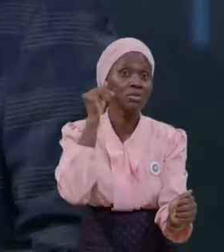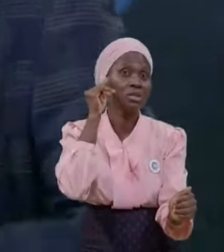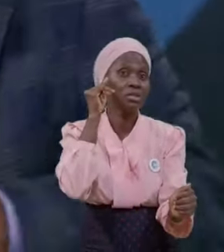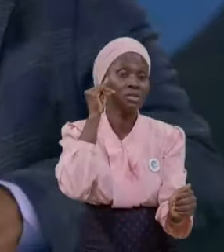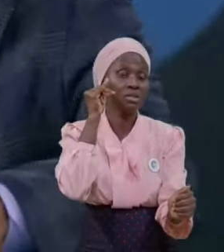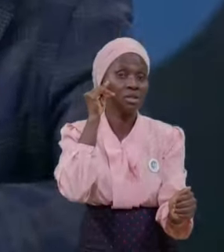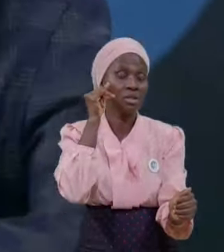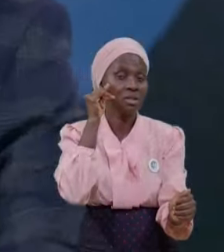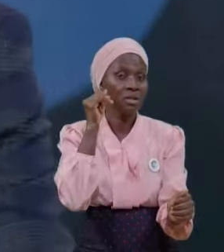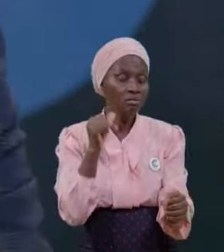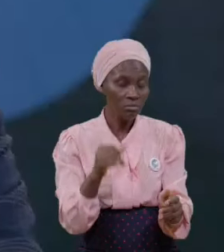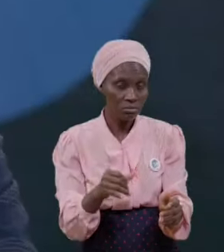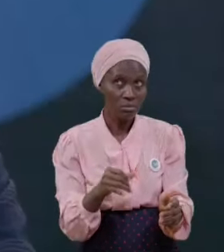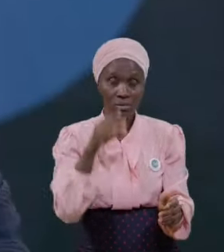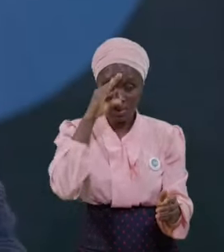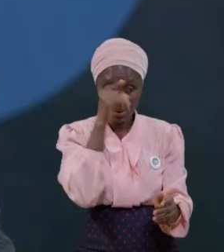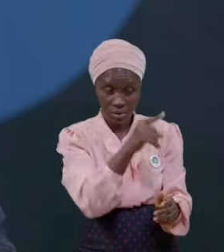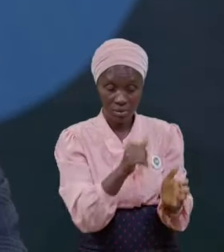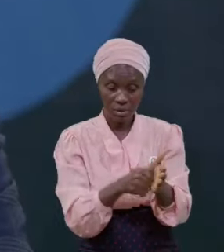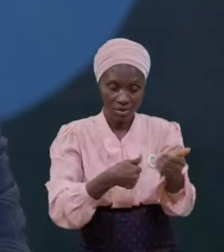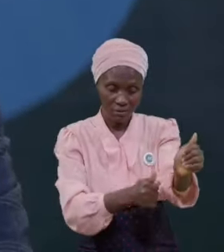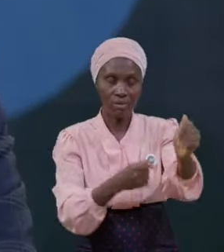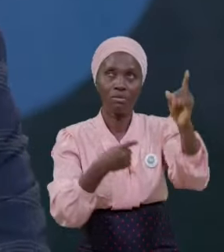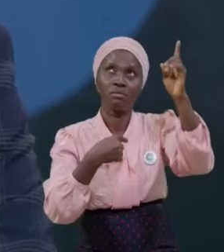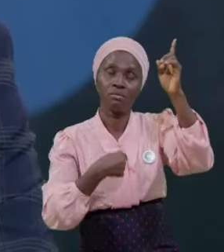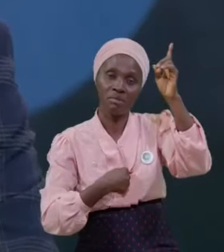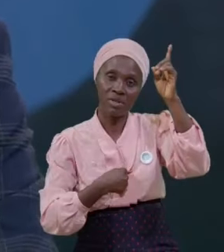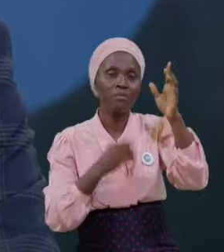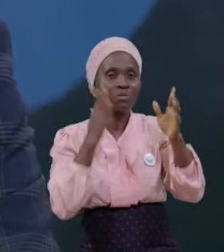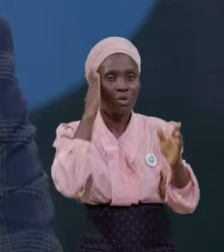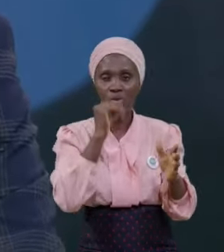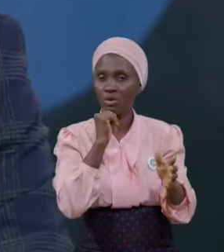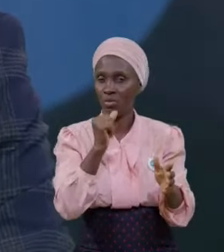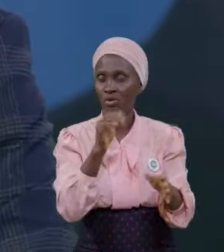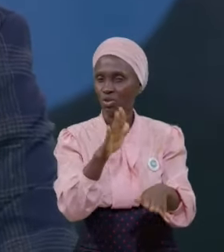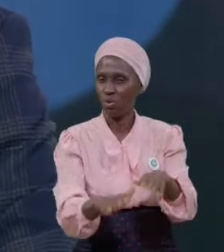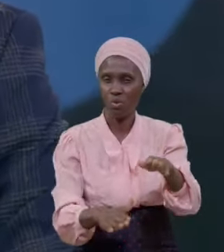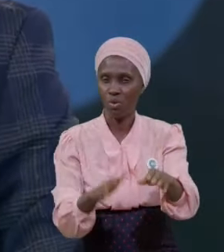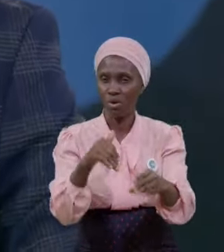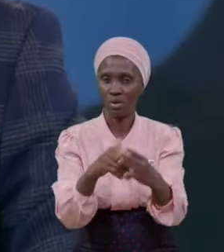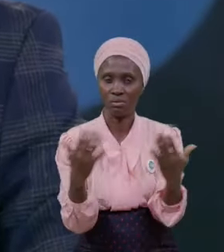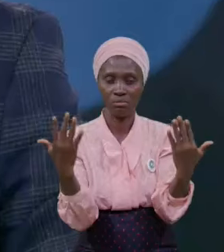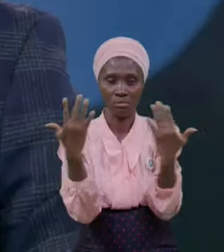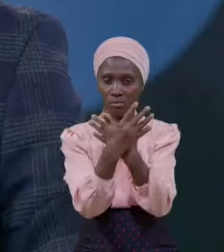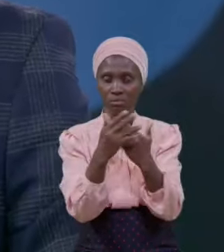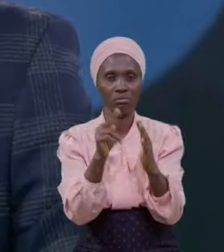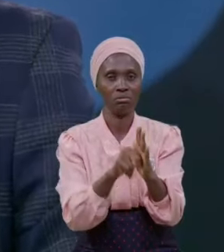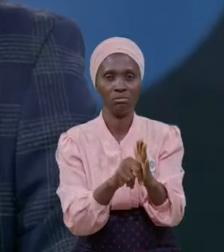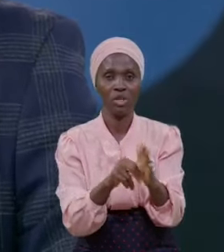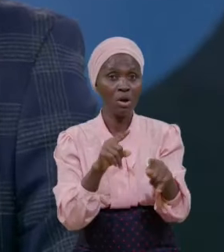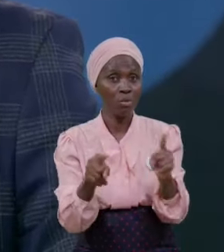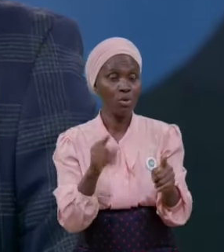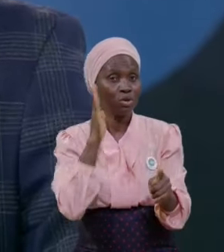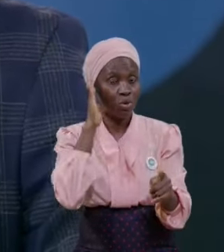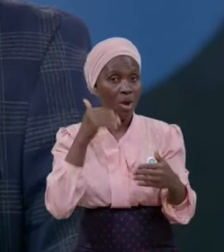me shall not walk in darkness, but shall have the light of life.